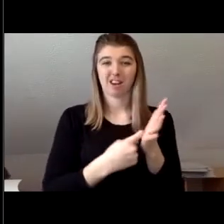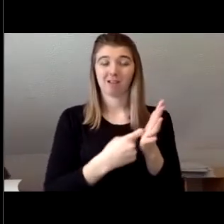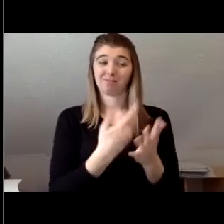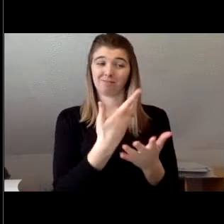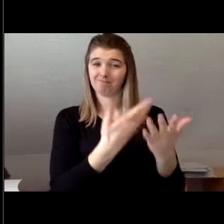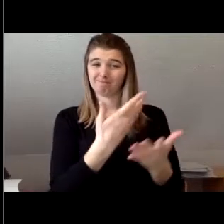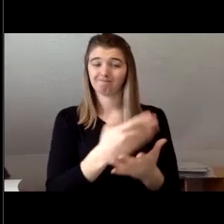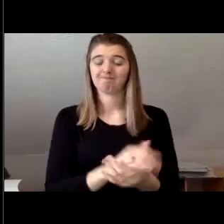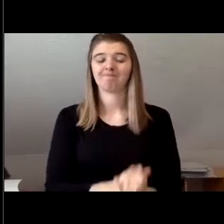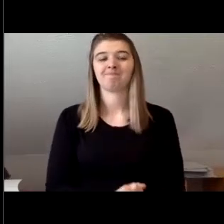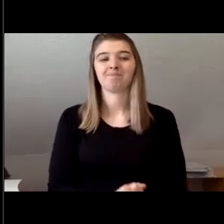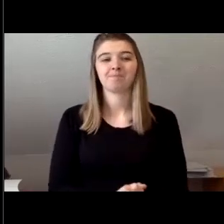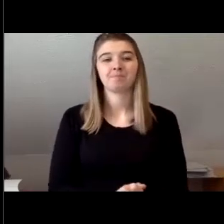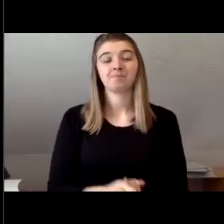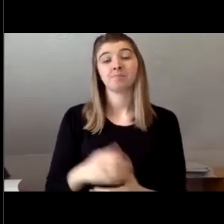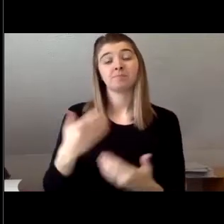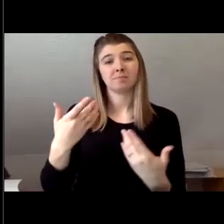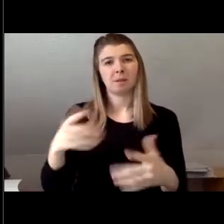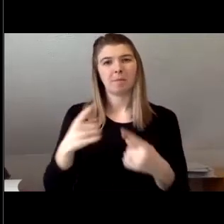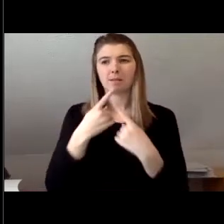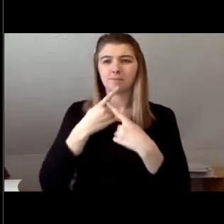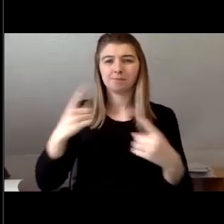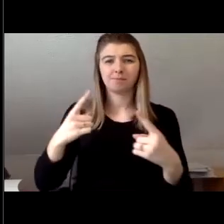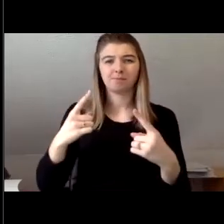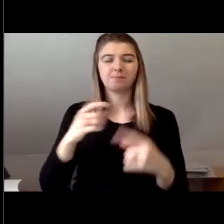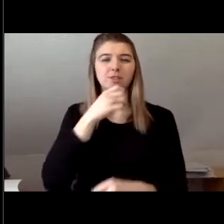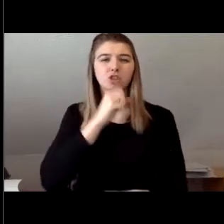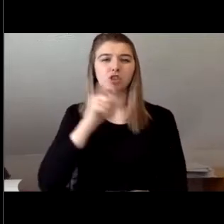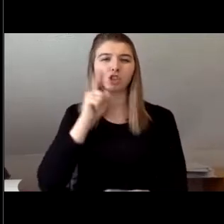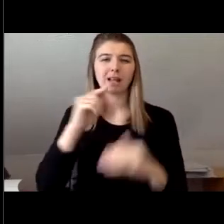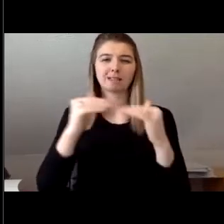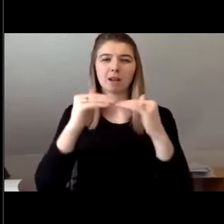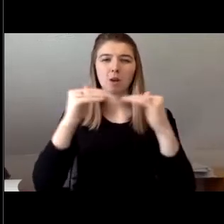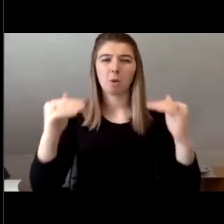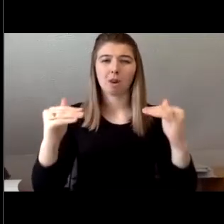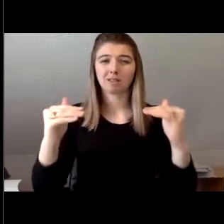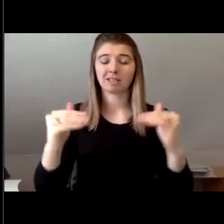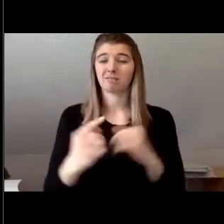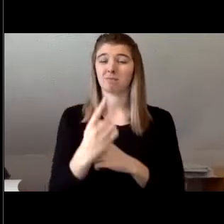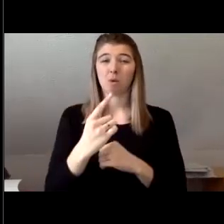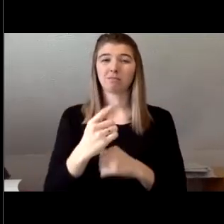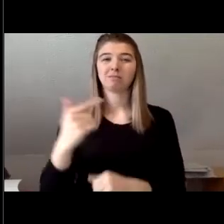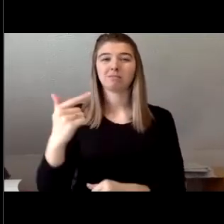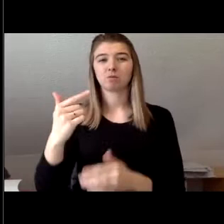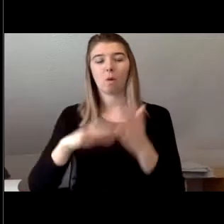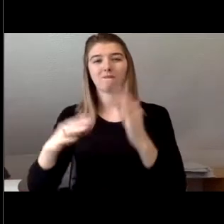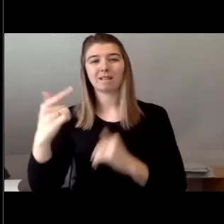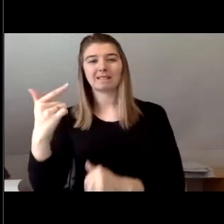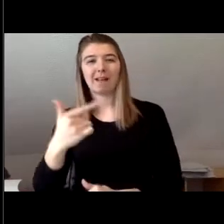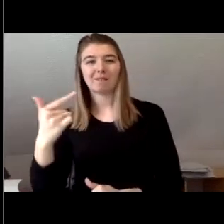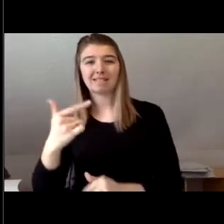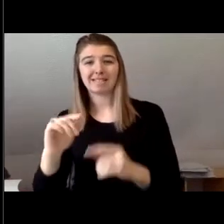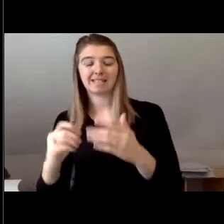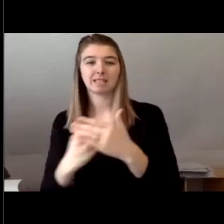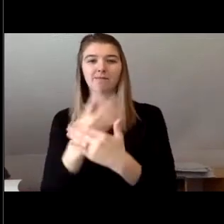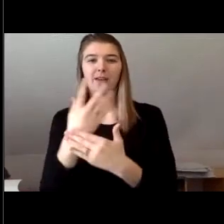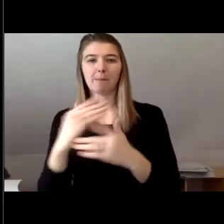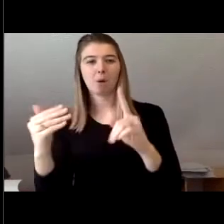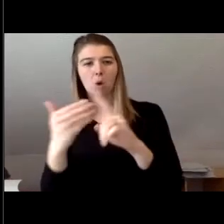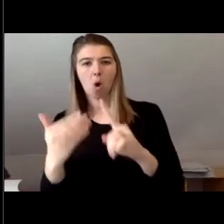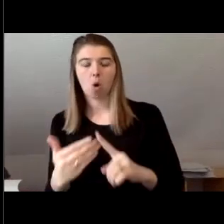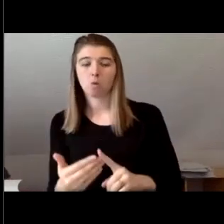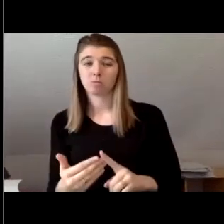is one of the United Nations 17 Sustainable Development Goals, and these are pressing challenges that require